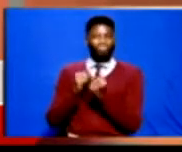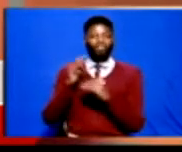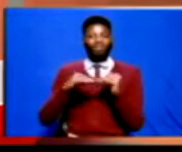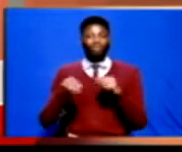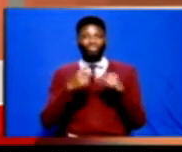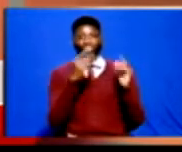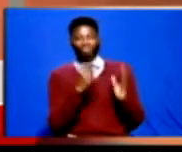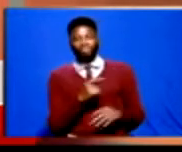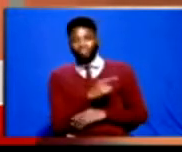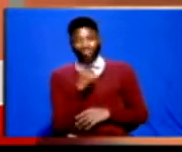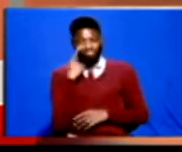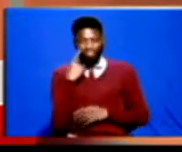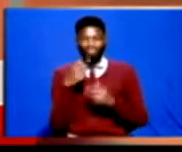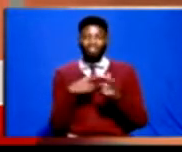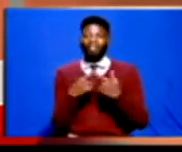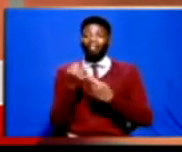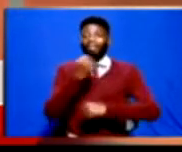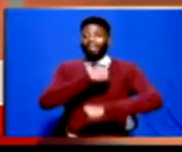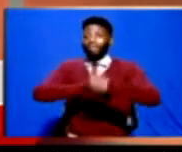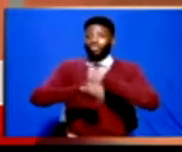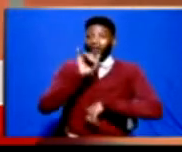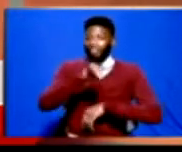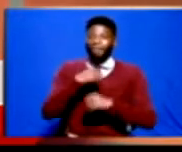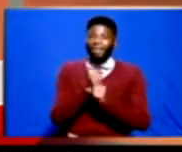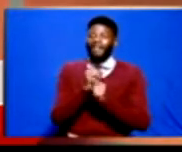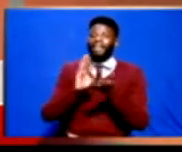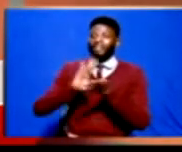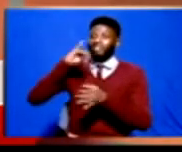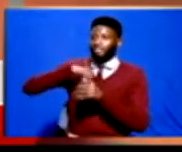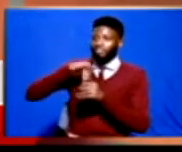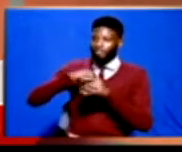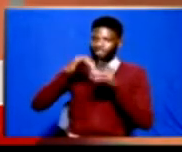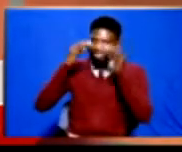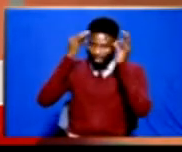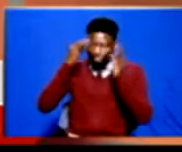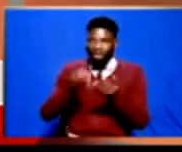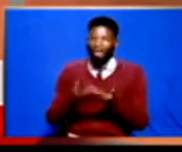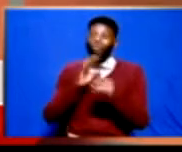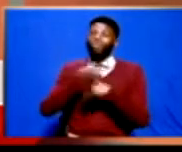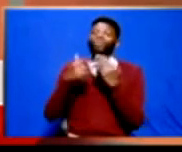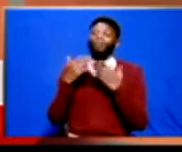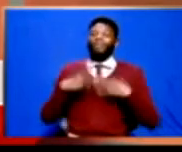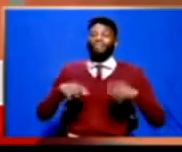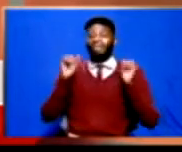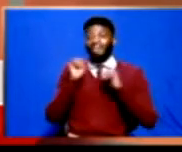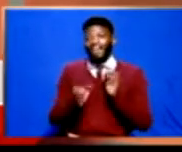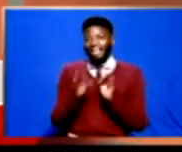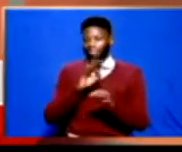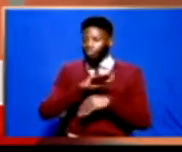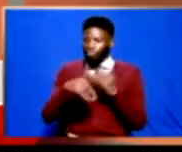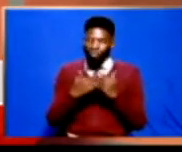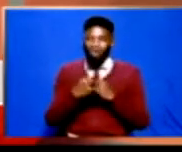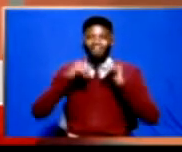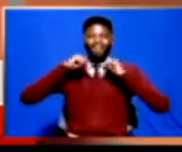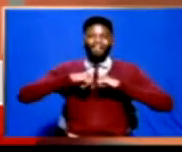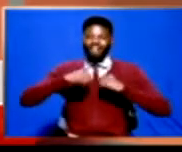up slowing down investment decisions that would have naturally helped everyone if everybody was singing the same voice. So the